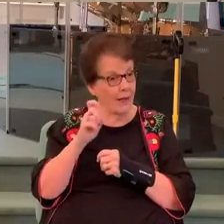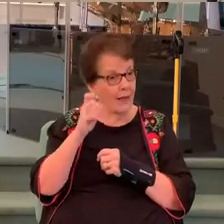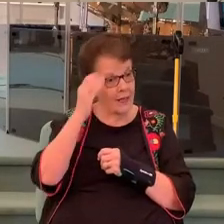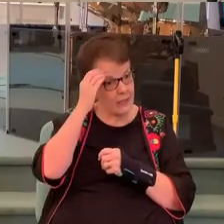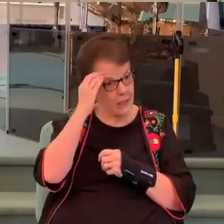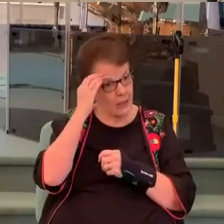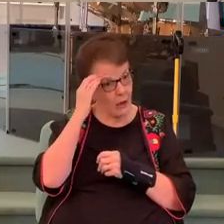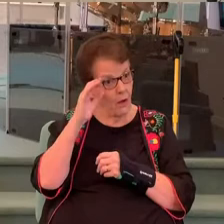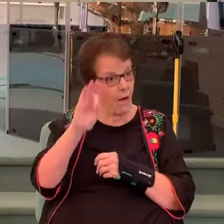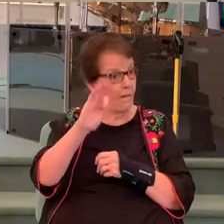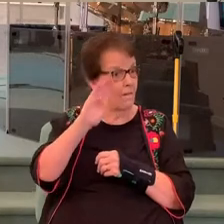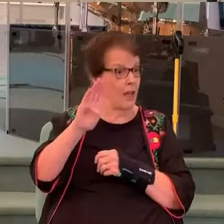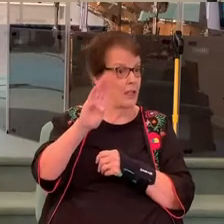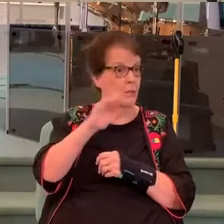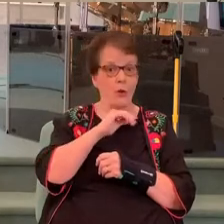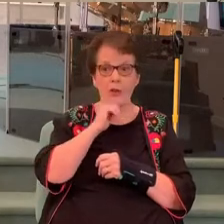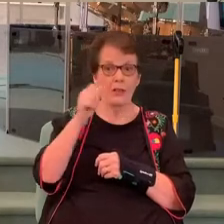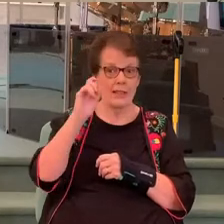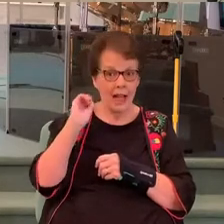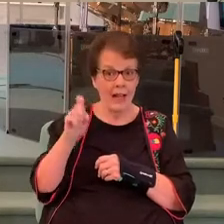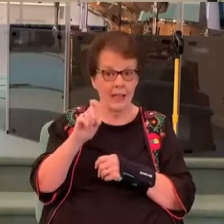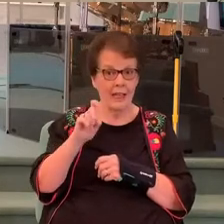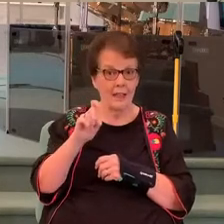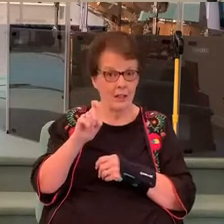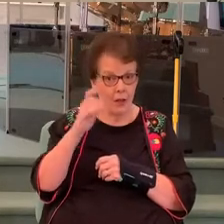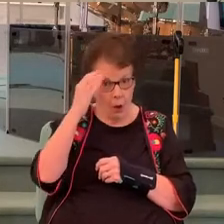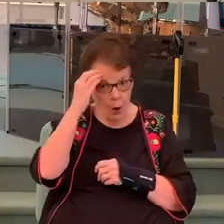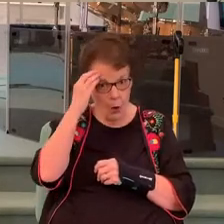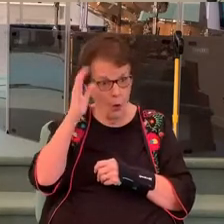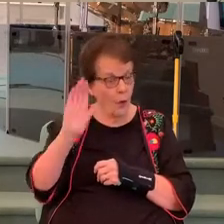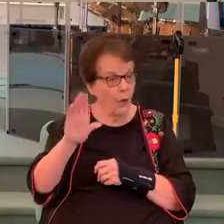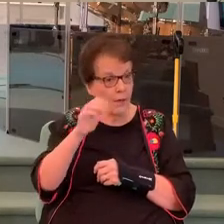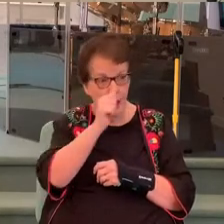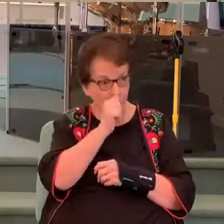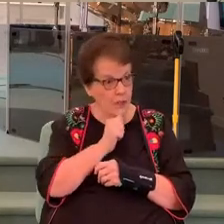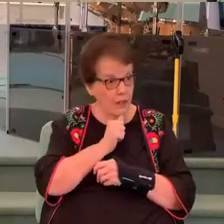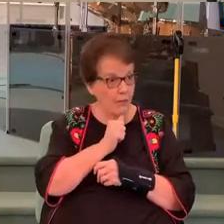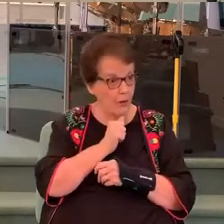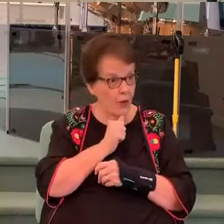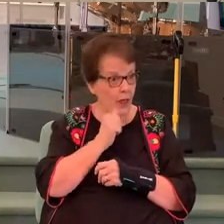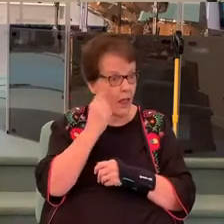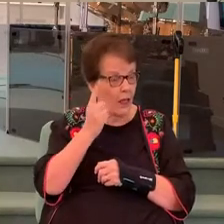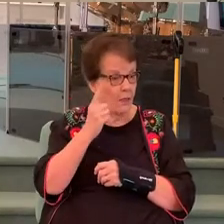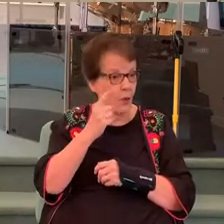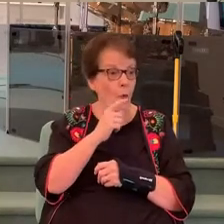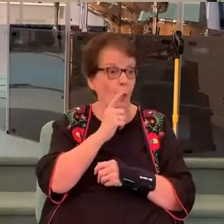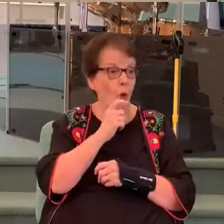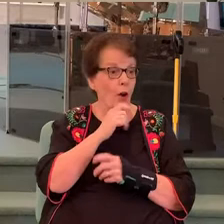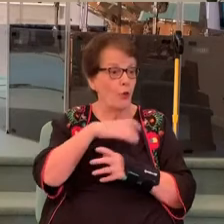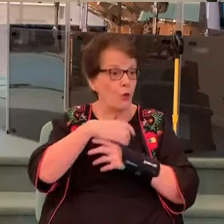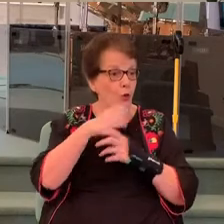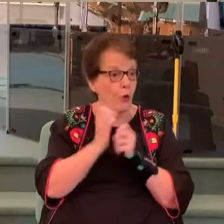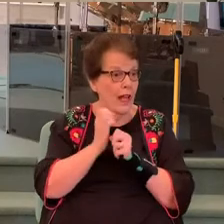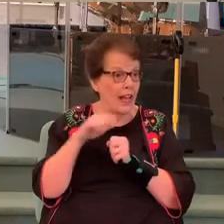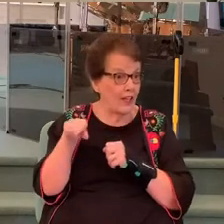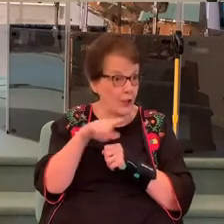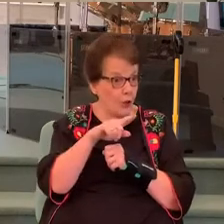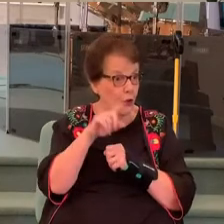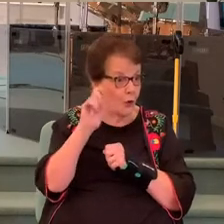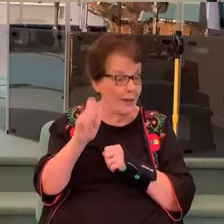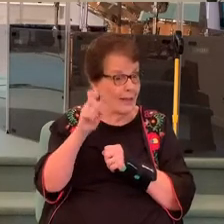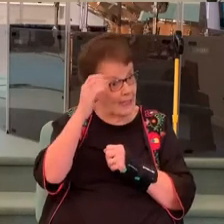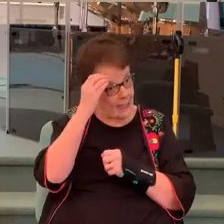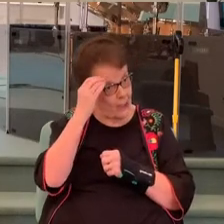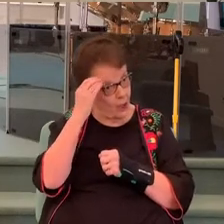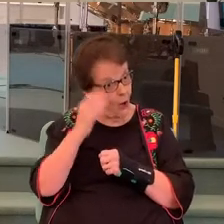Facebook. Not social media. The one who created you. The one who cares deeply for you.